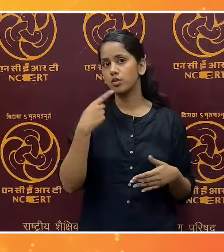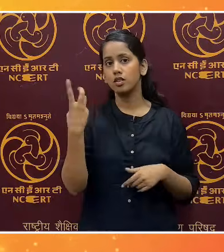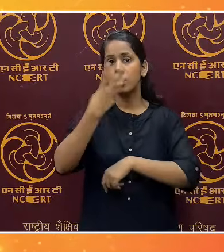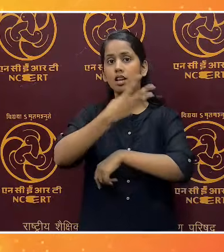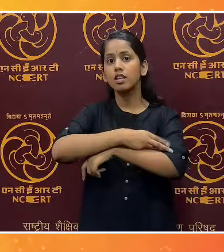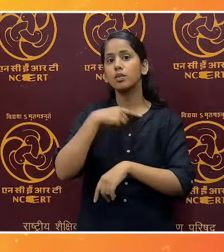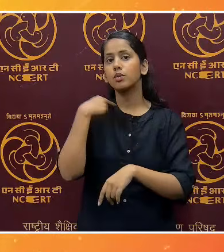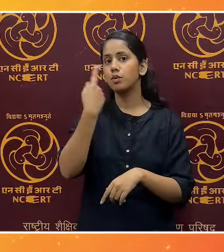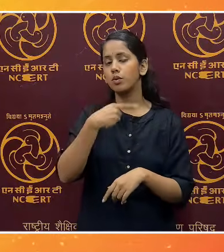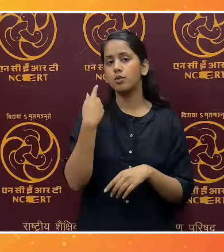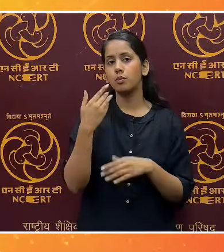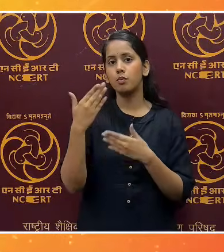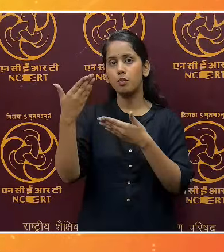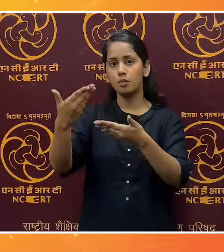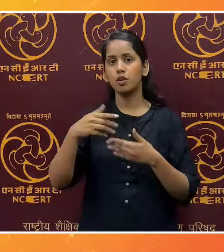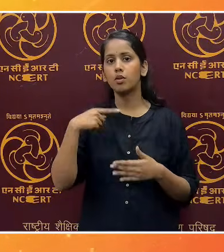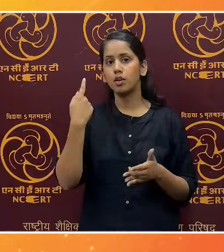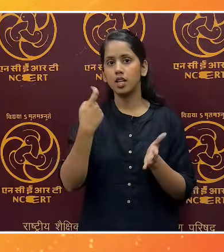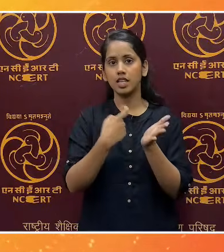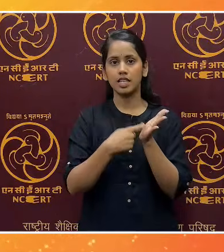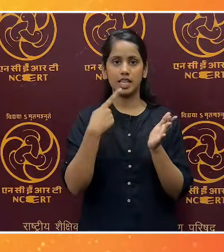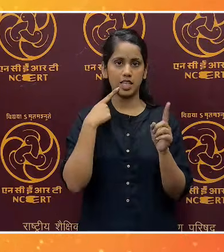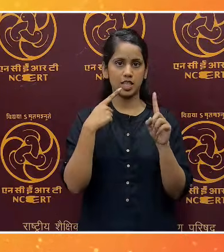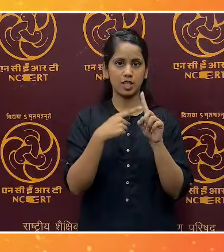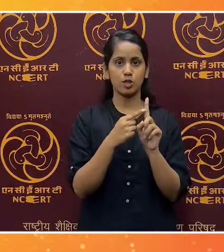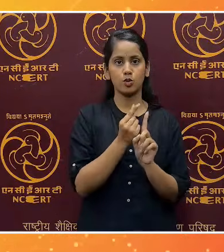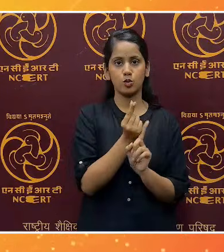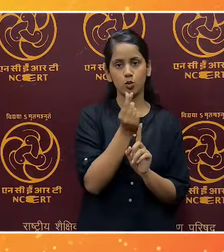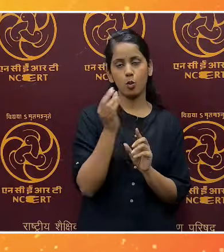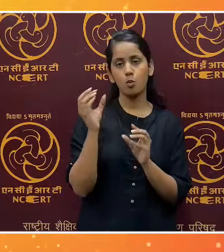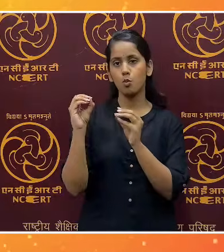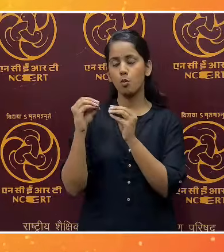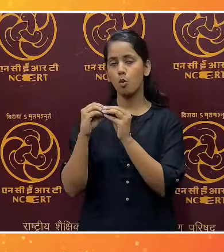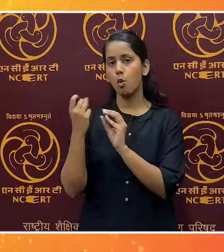join me in welcoming Miss Ritu Bora. Ma'am is production manager from